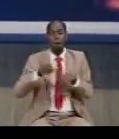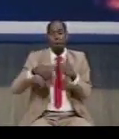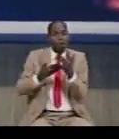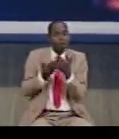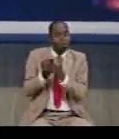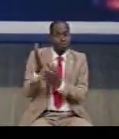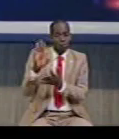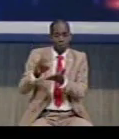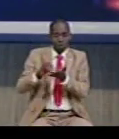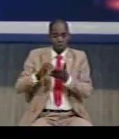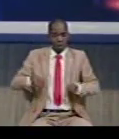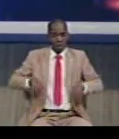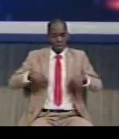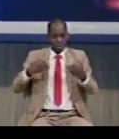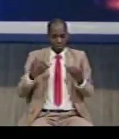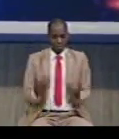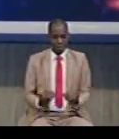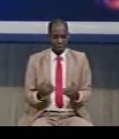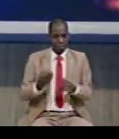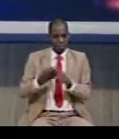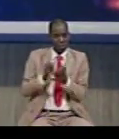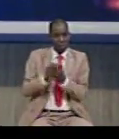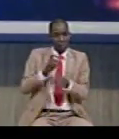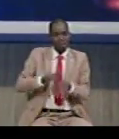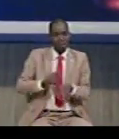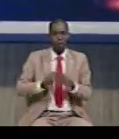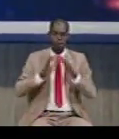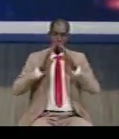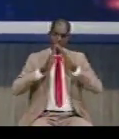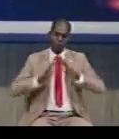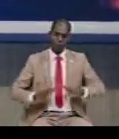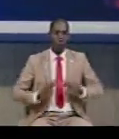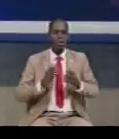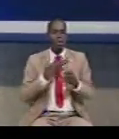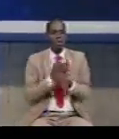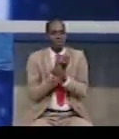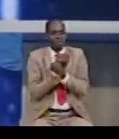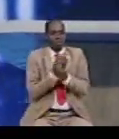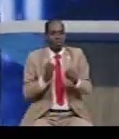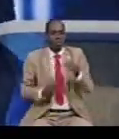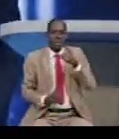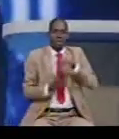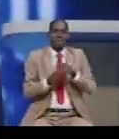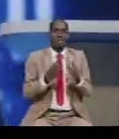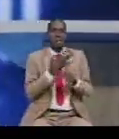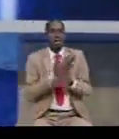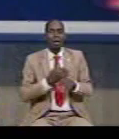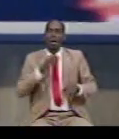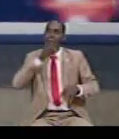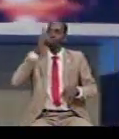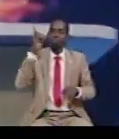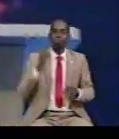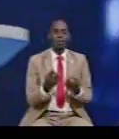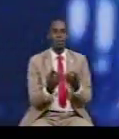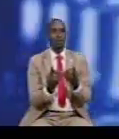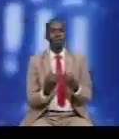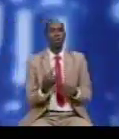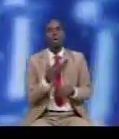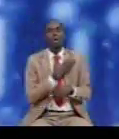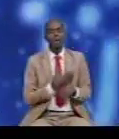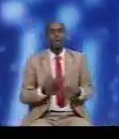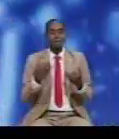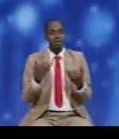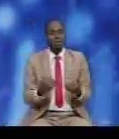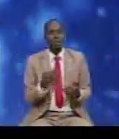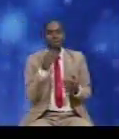life there was rest. All through his life salvation has come, assurance has come. And then he says, I know